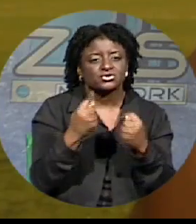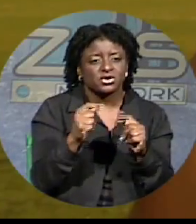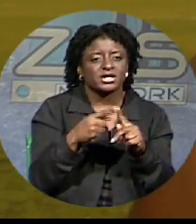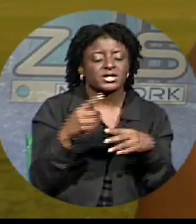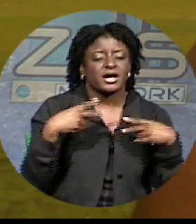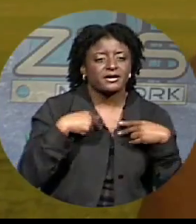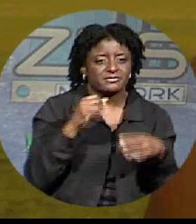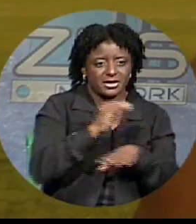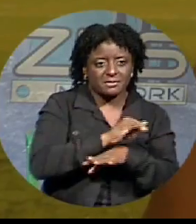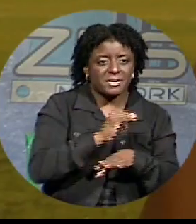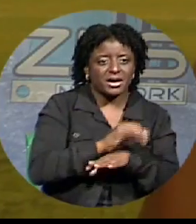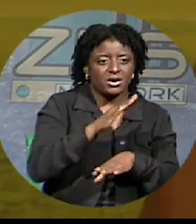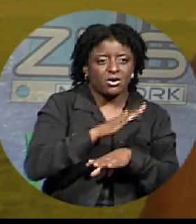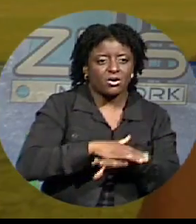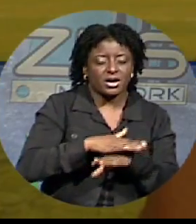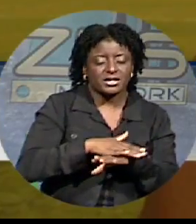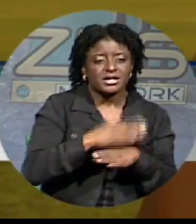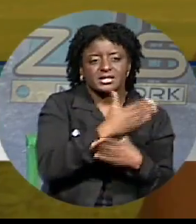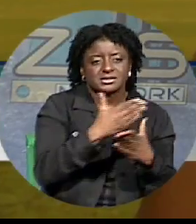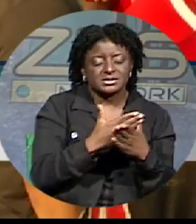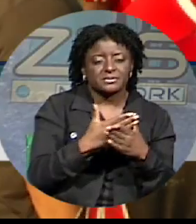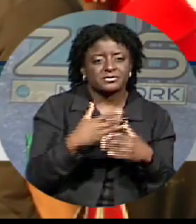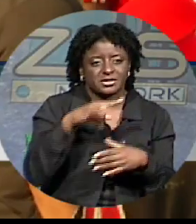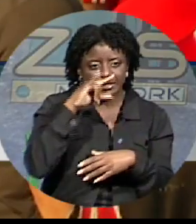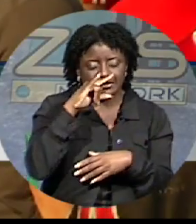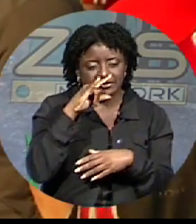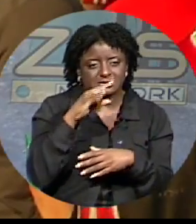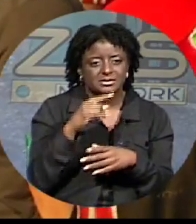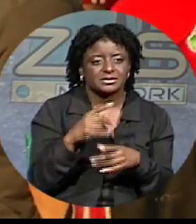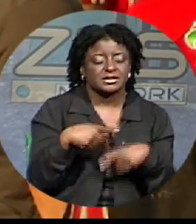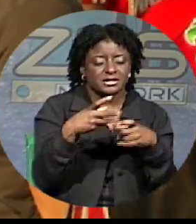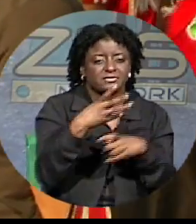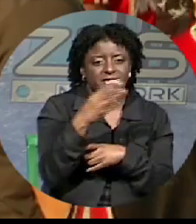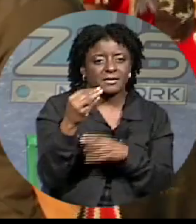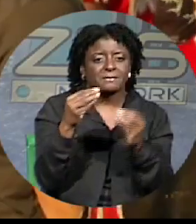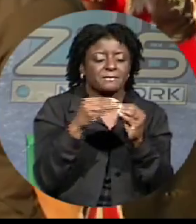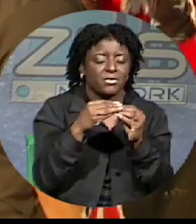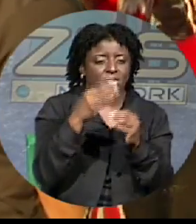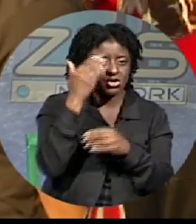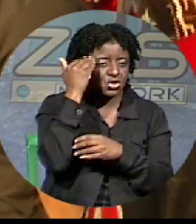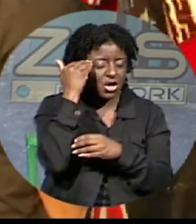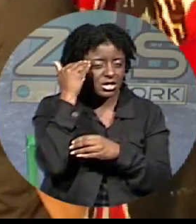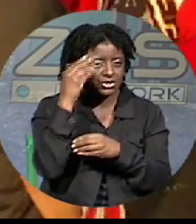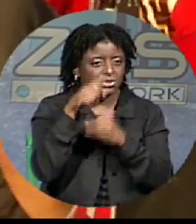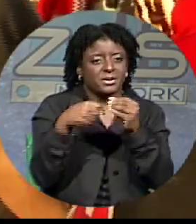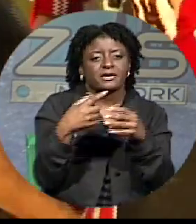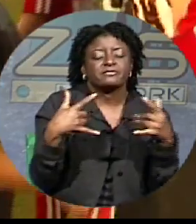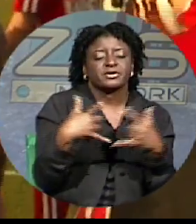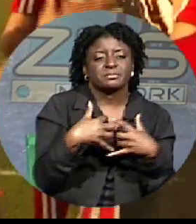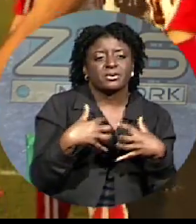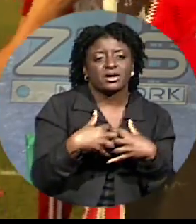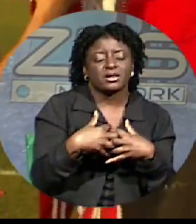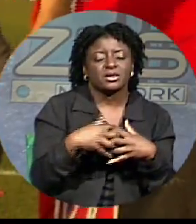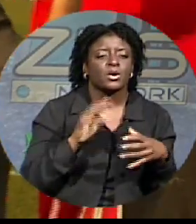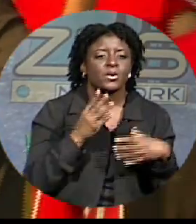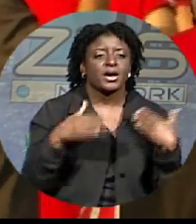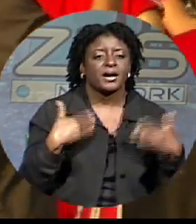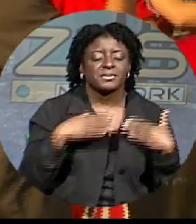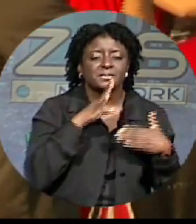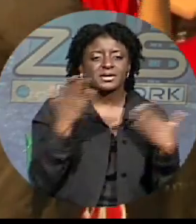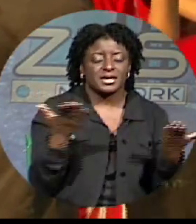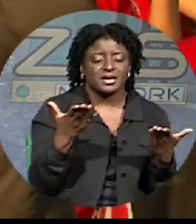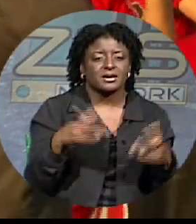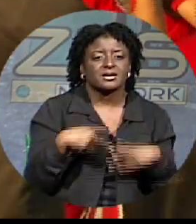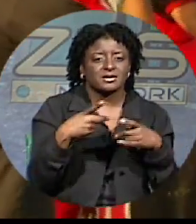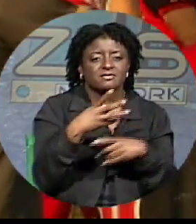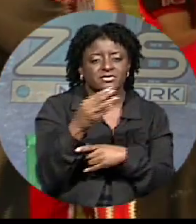lives, get them more knowledge about football. We're glad to be out here and show these kids some of the few things that'll help them improve their game,